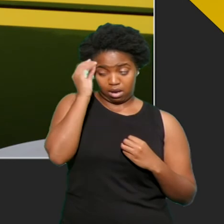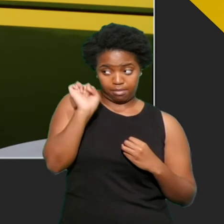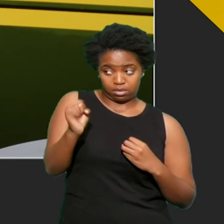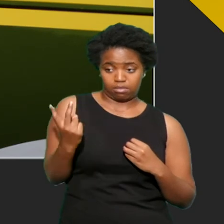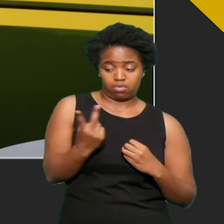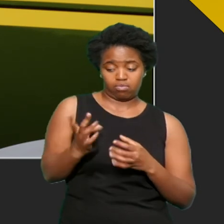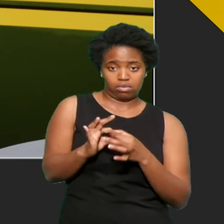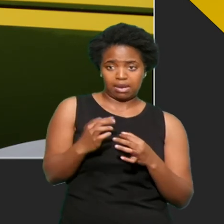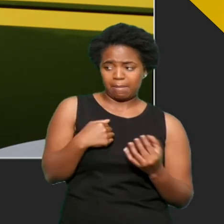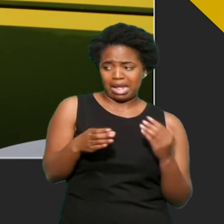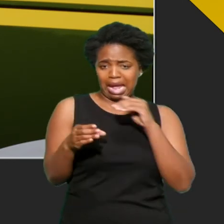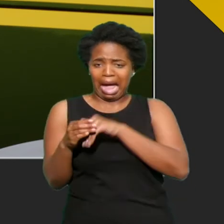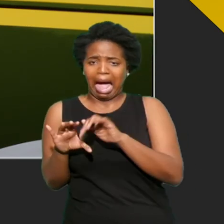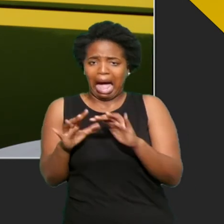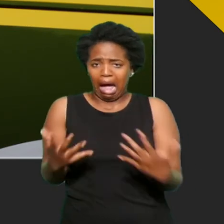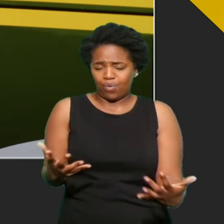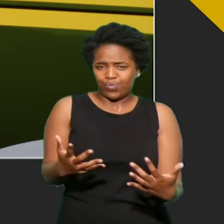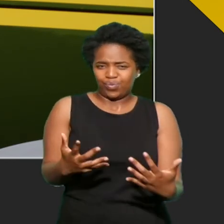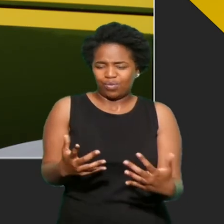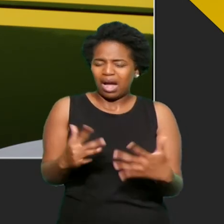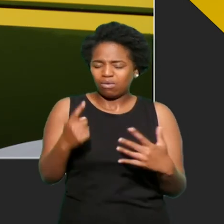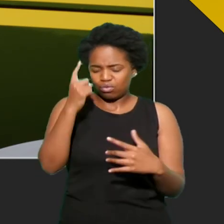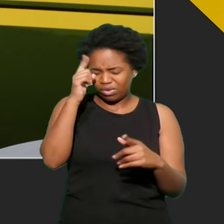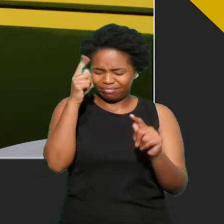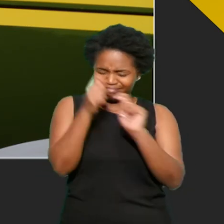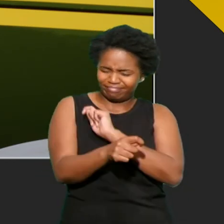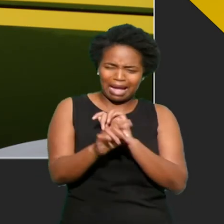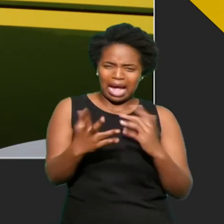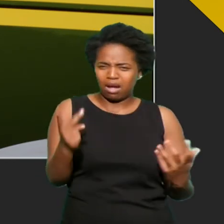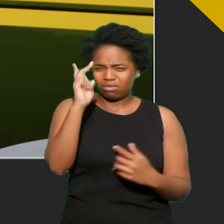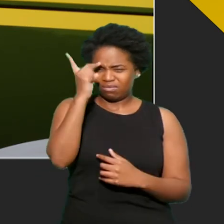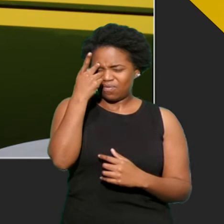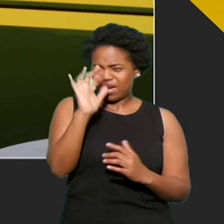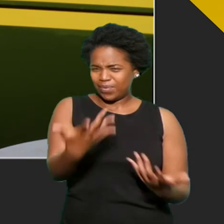at this point, how do we approach this psychology in a practical manner?